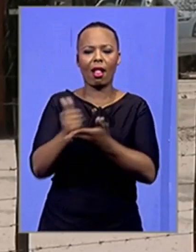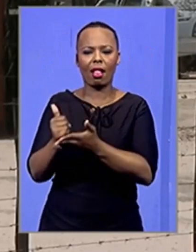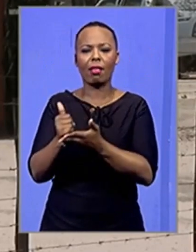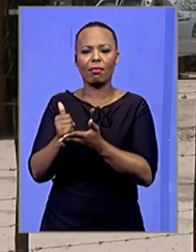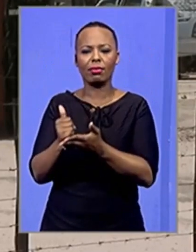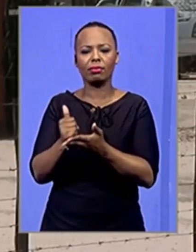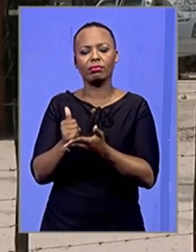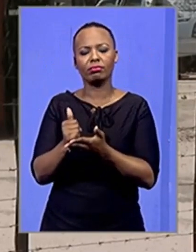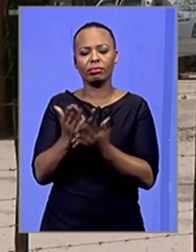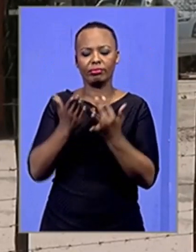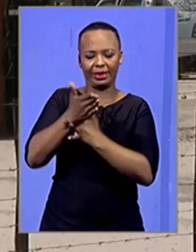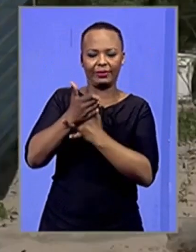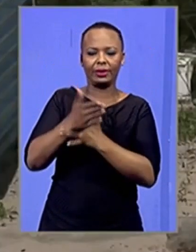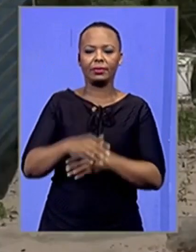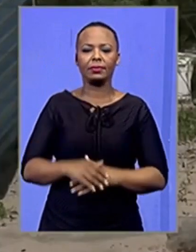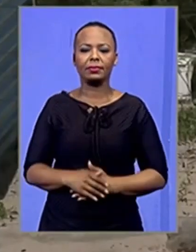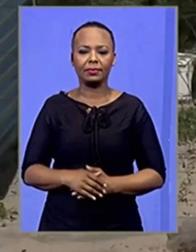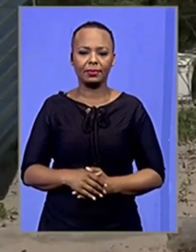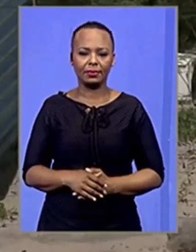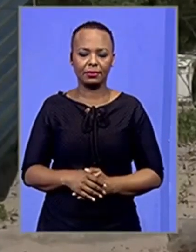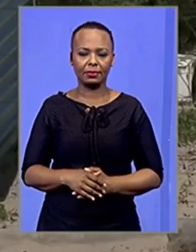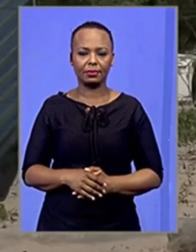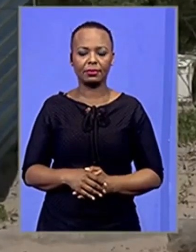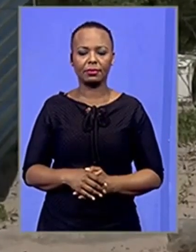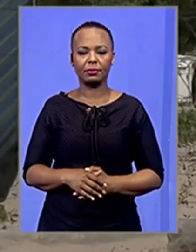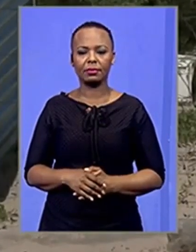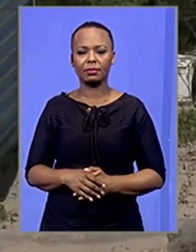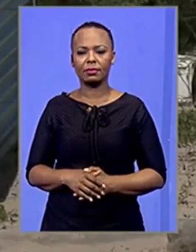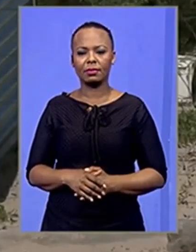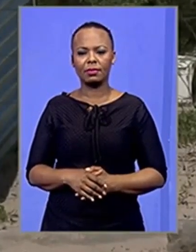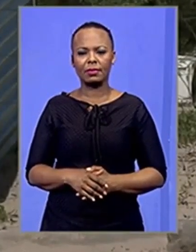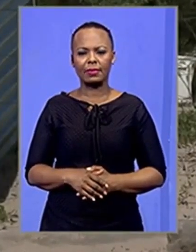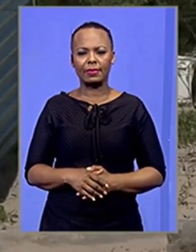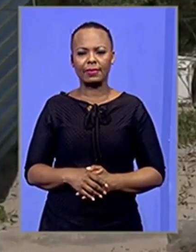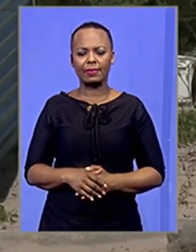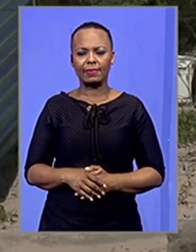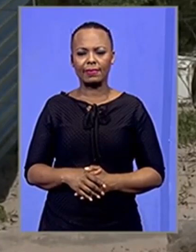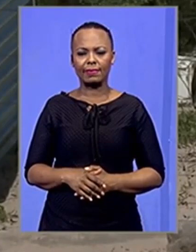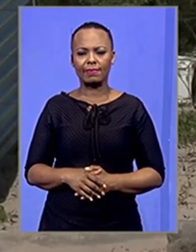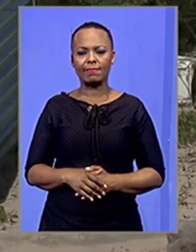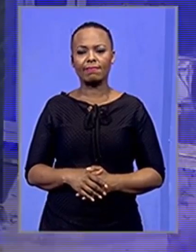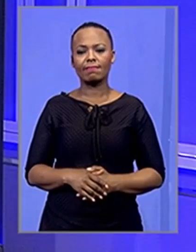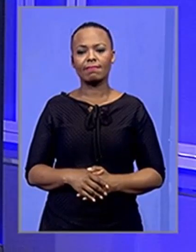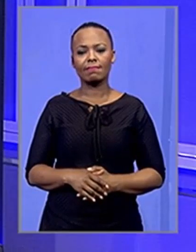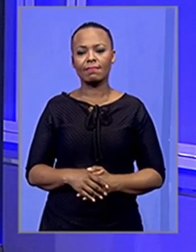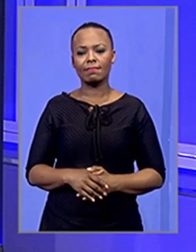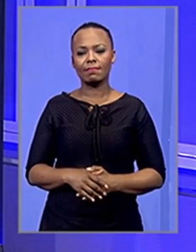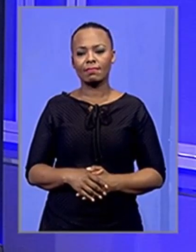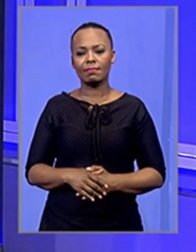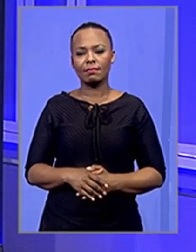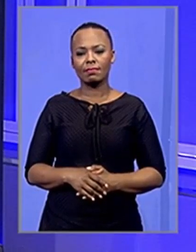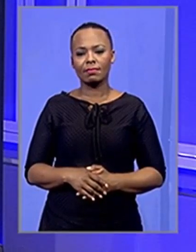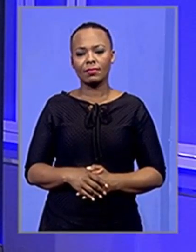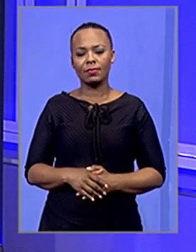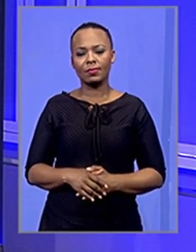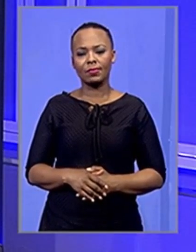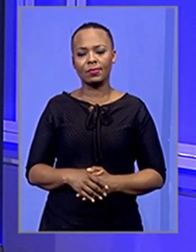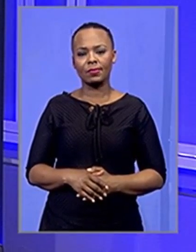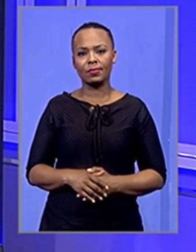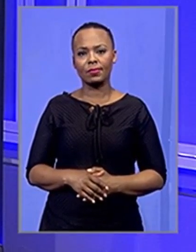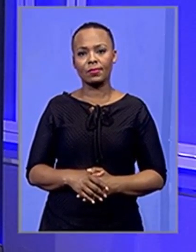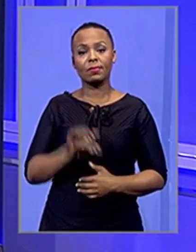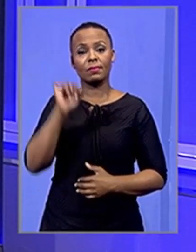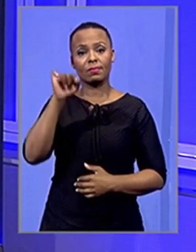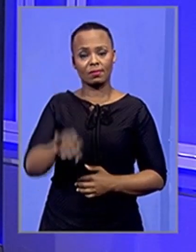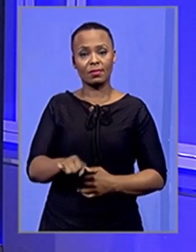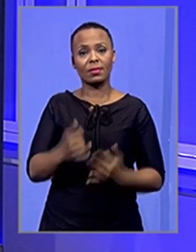go ka tsereganya. Zebulon Maine, SABC News, Foster Swap. Le ha mebileng e